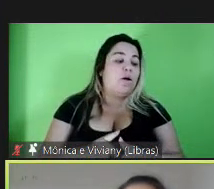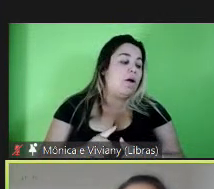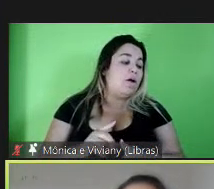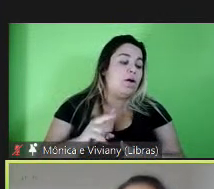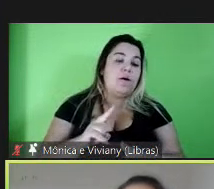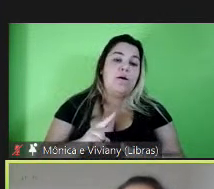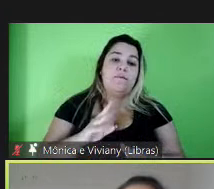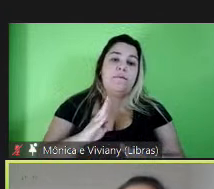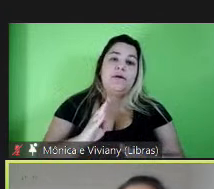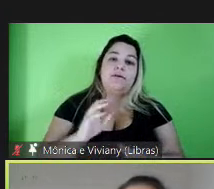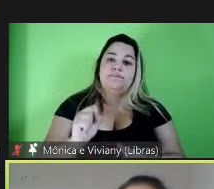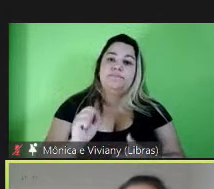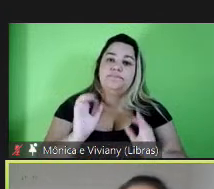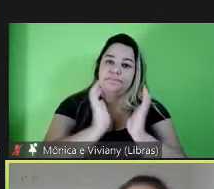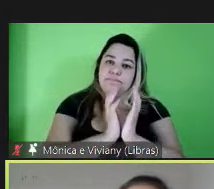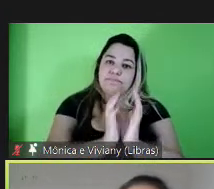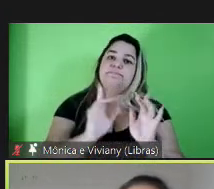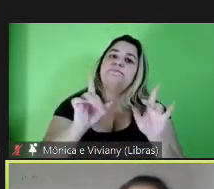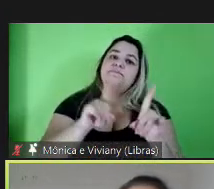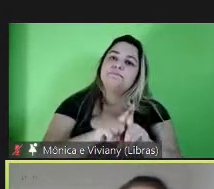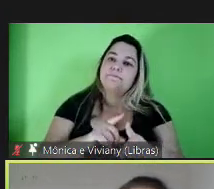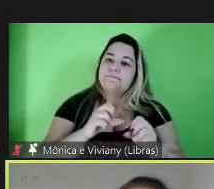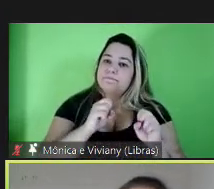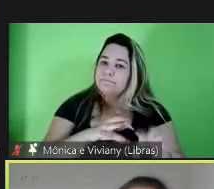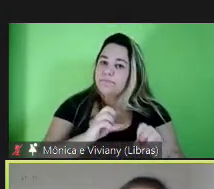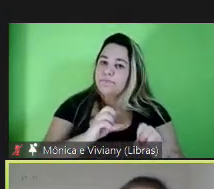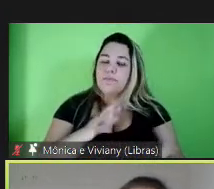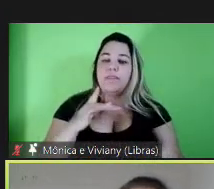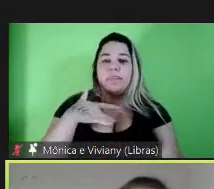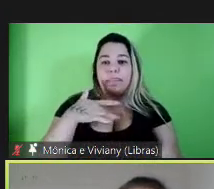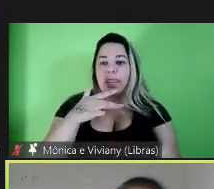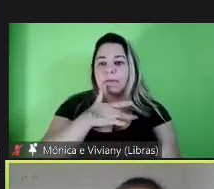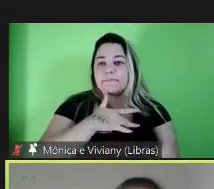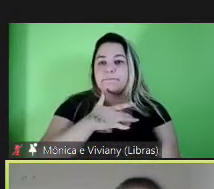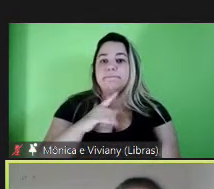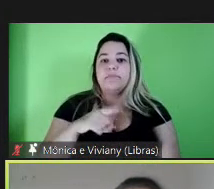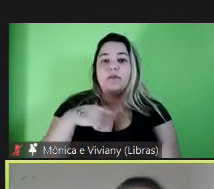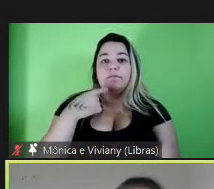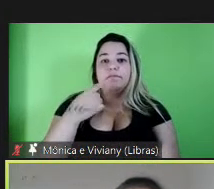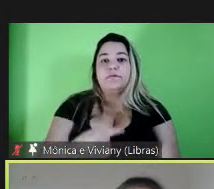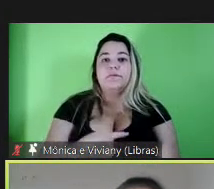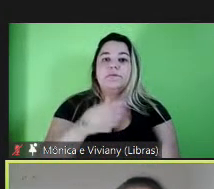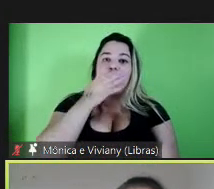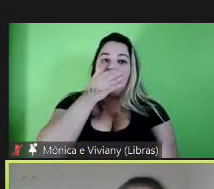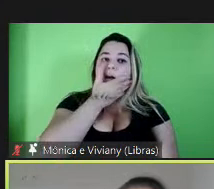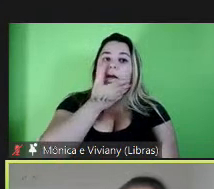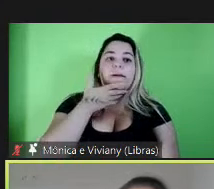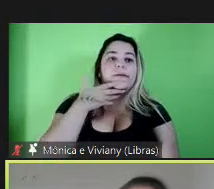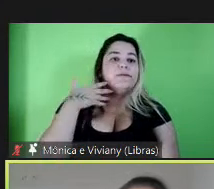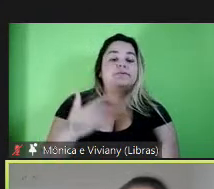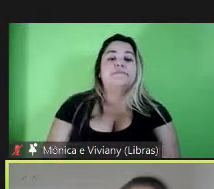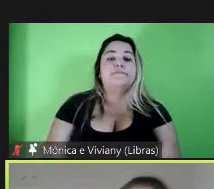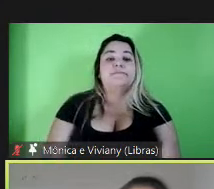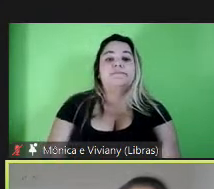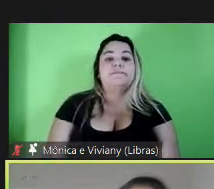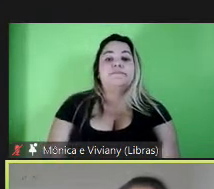in the healthcare unit with groups for education and health also.